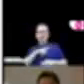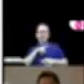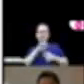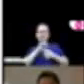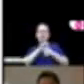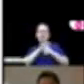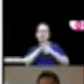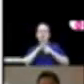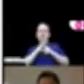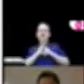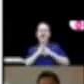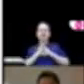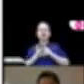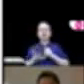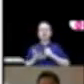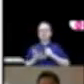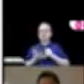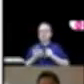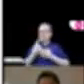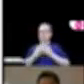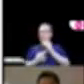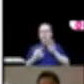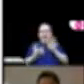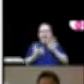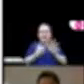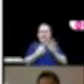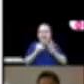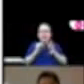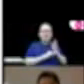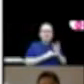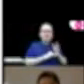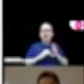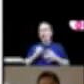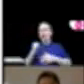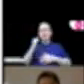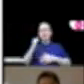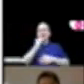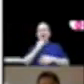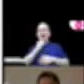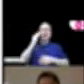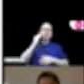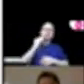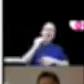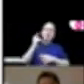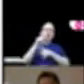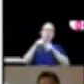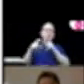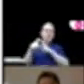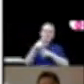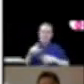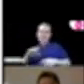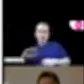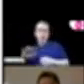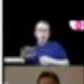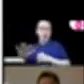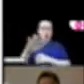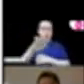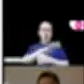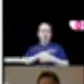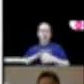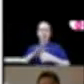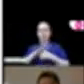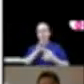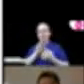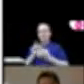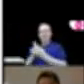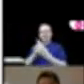not only asylum seekers or black and brown community that are affected, it's everyone that will meet on the way when you